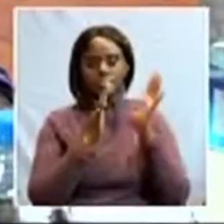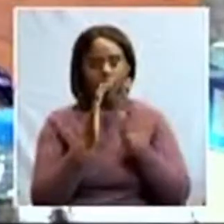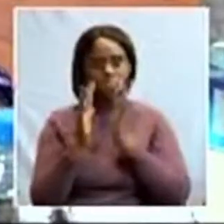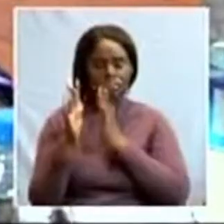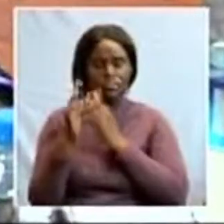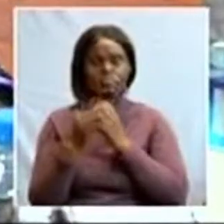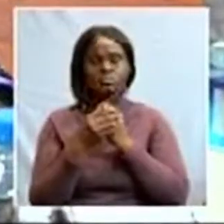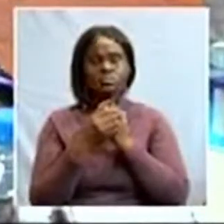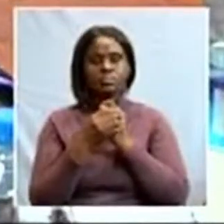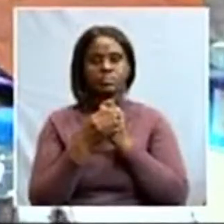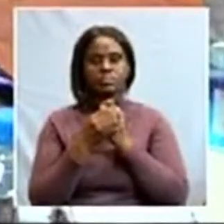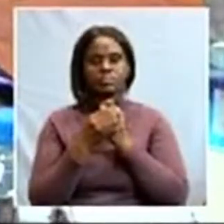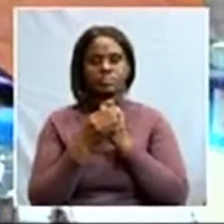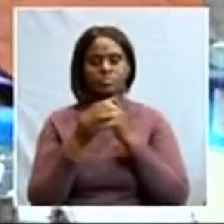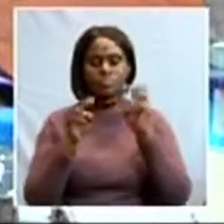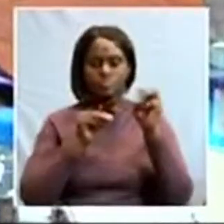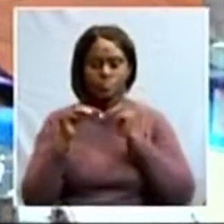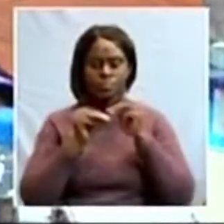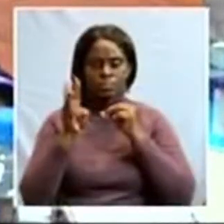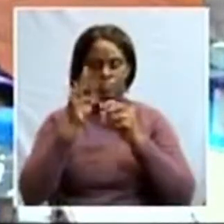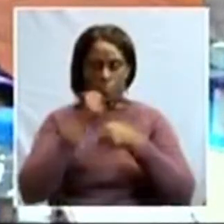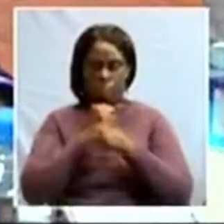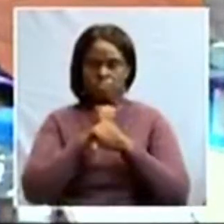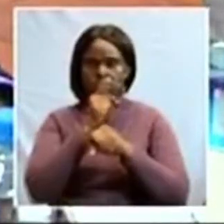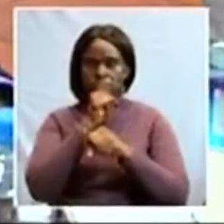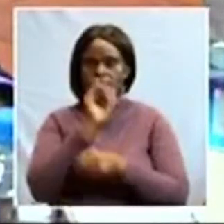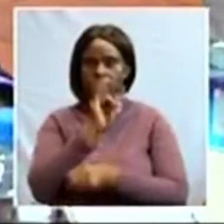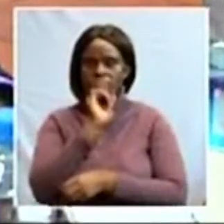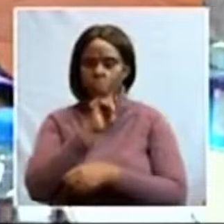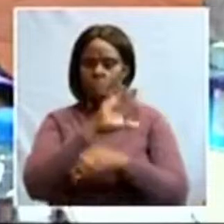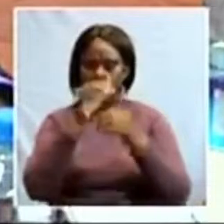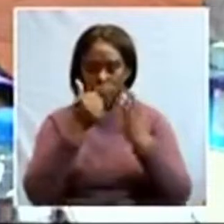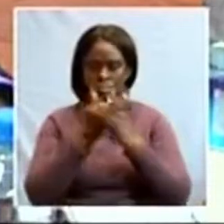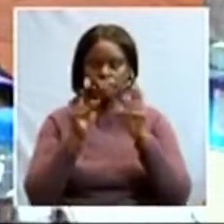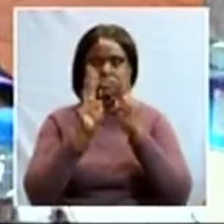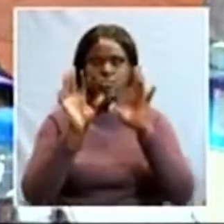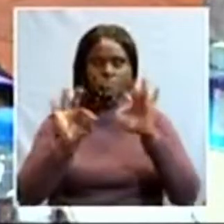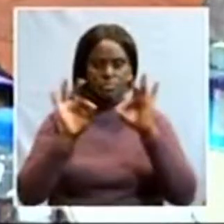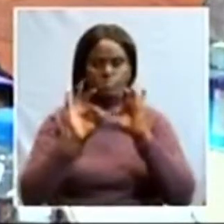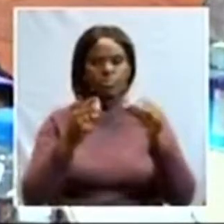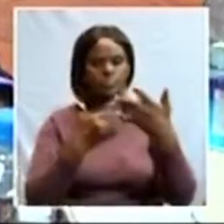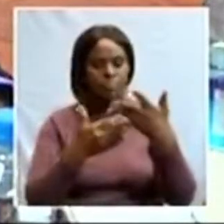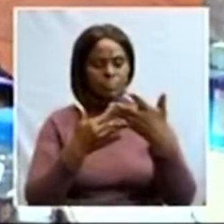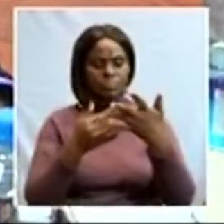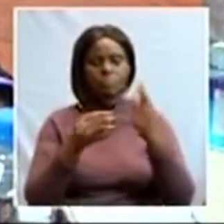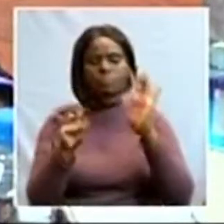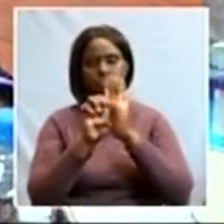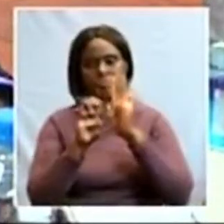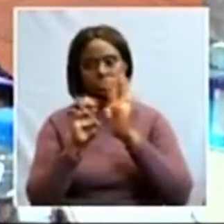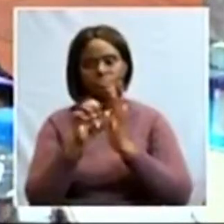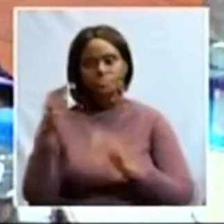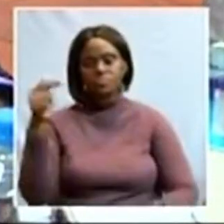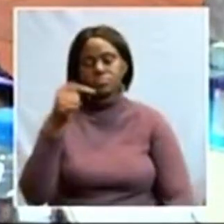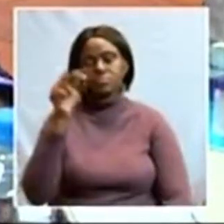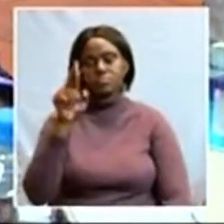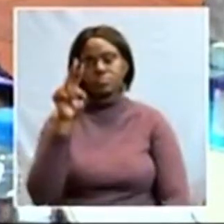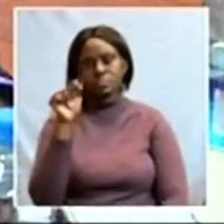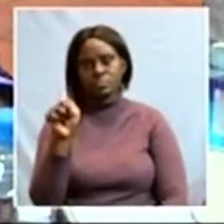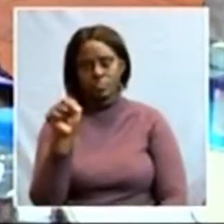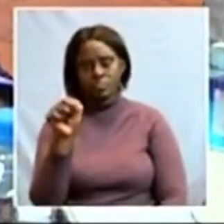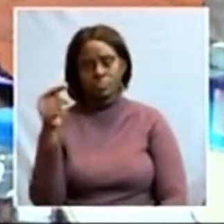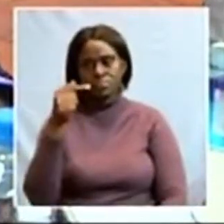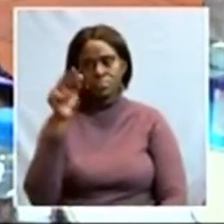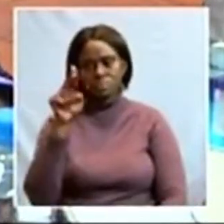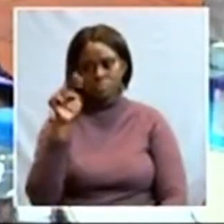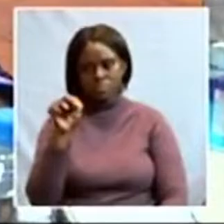measure. Management shall ensure that all necessary documents such as GRN